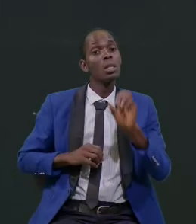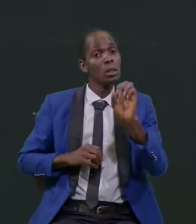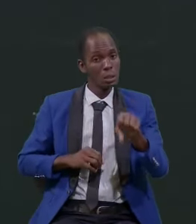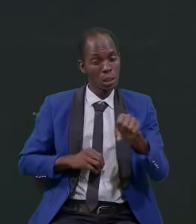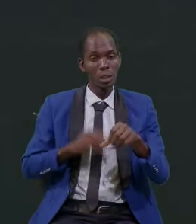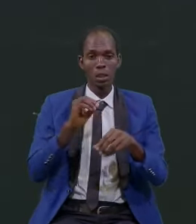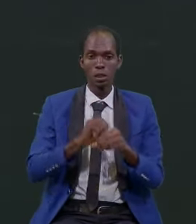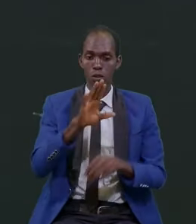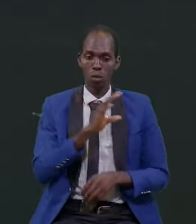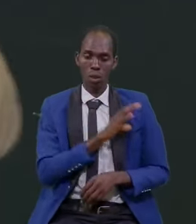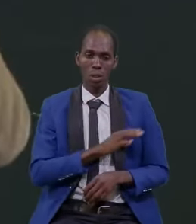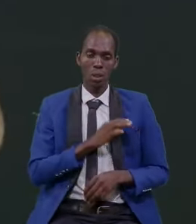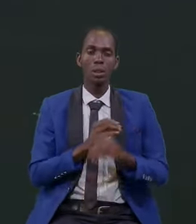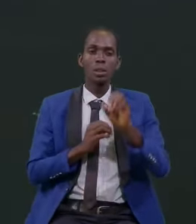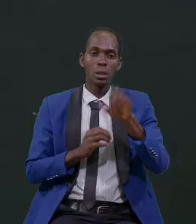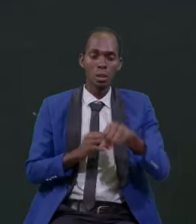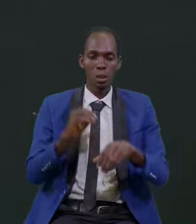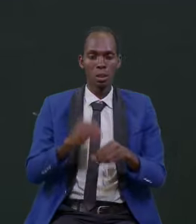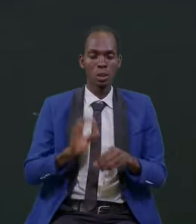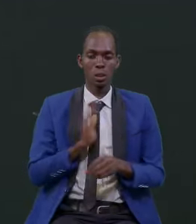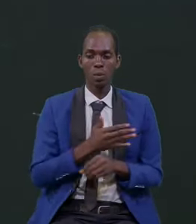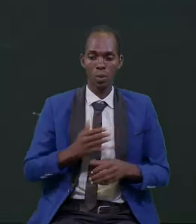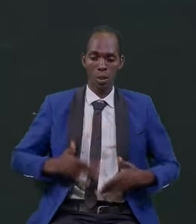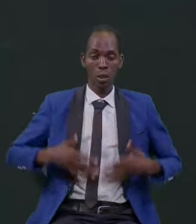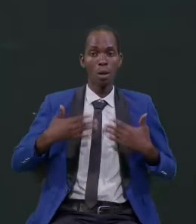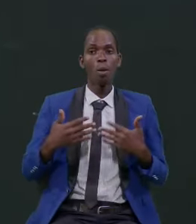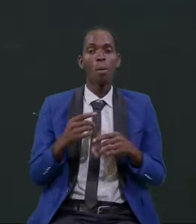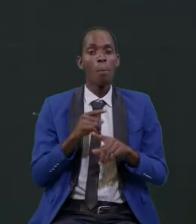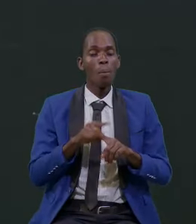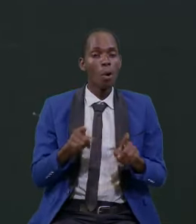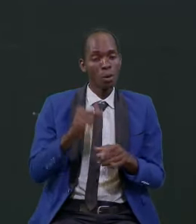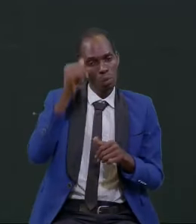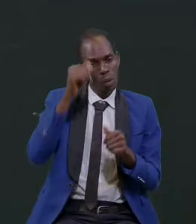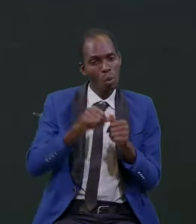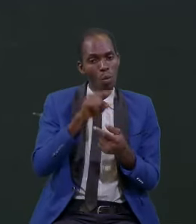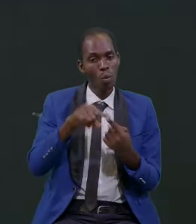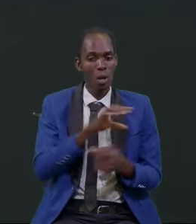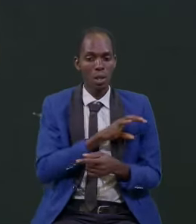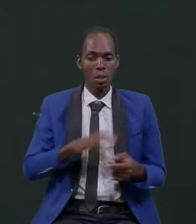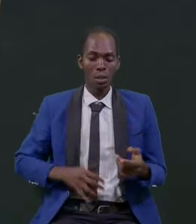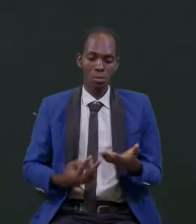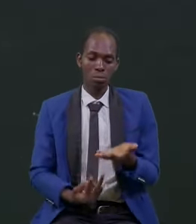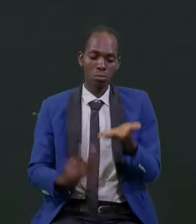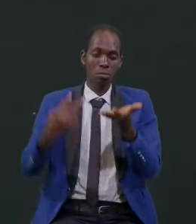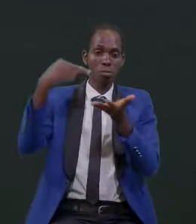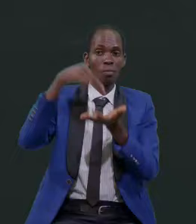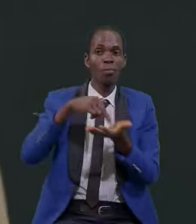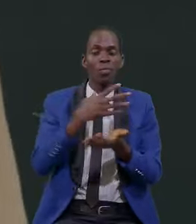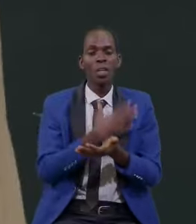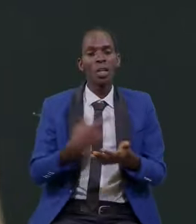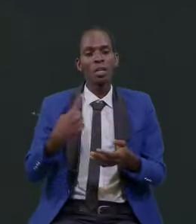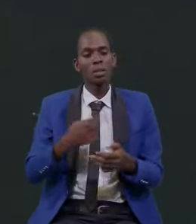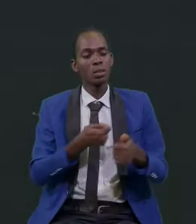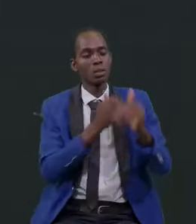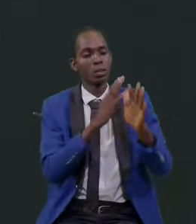our spiritual life. But you know, when he rose from the dead and the disciples were inside and they locked the